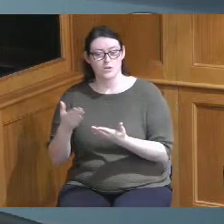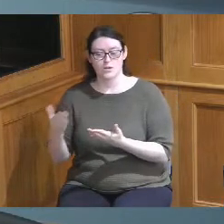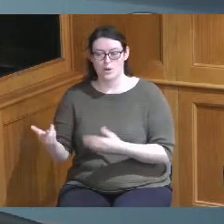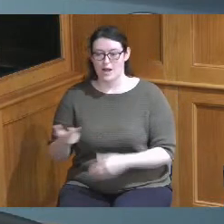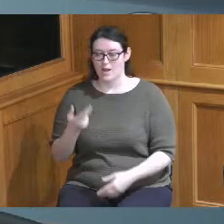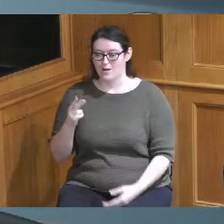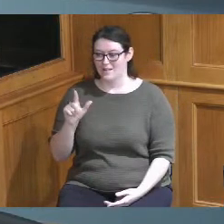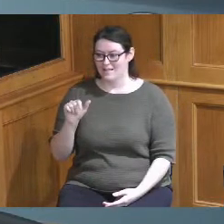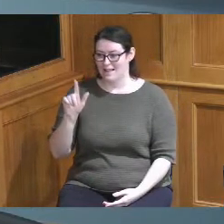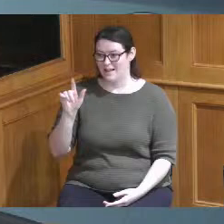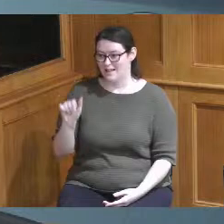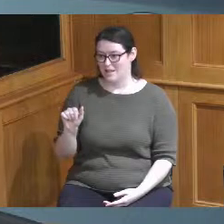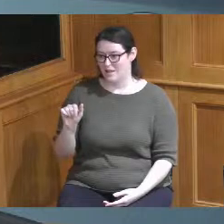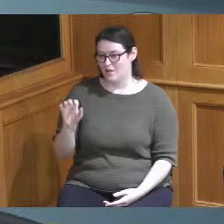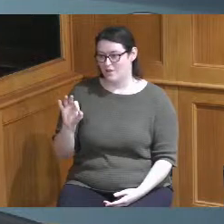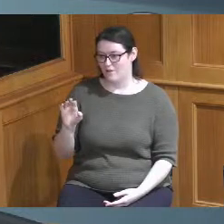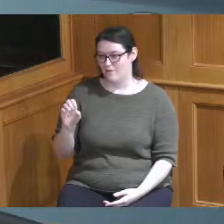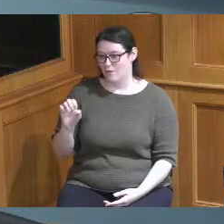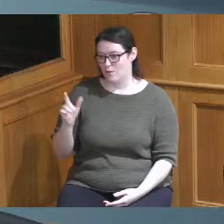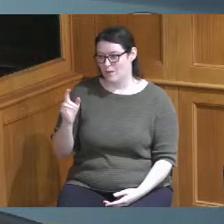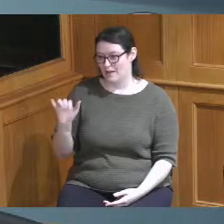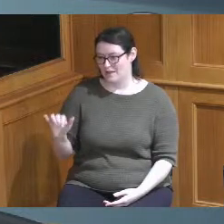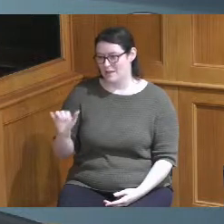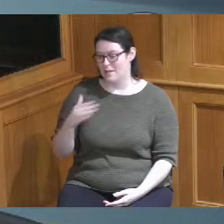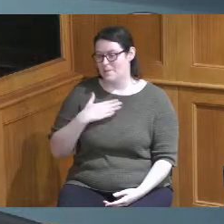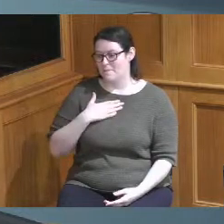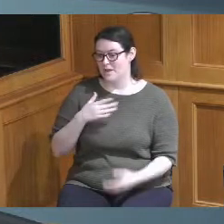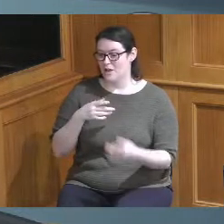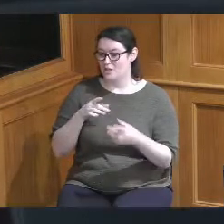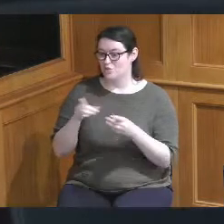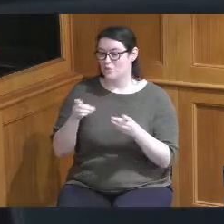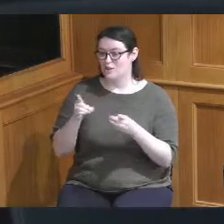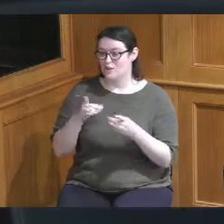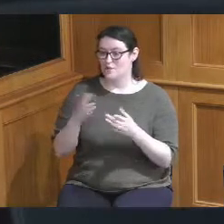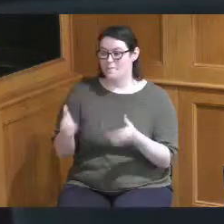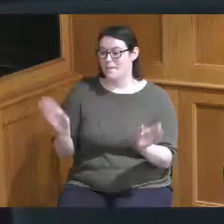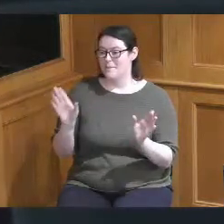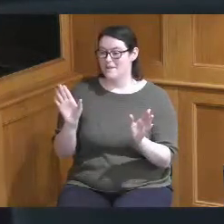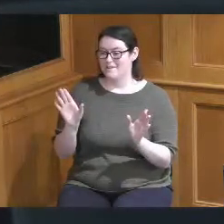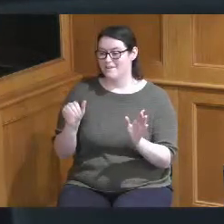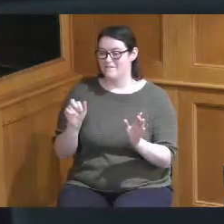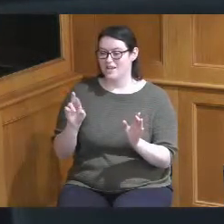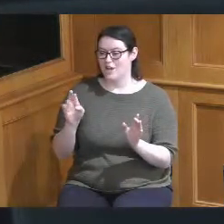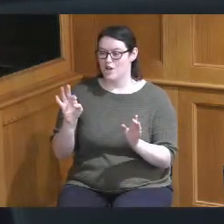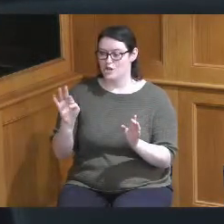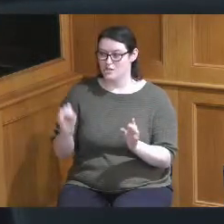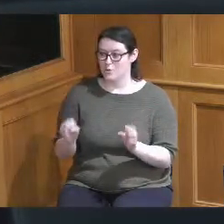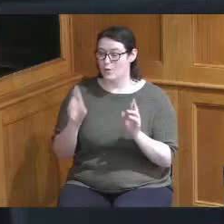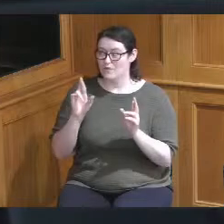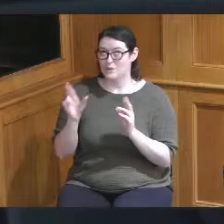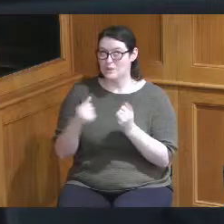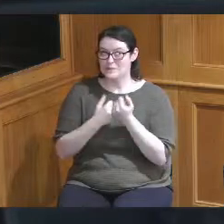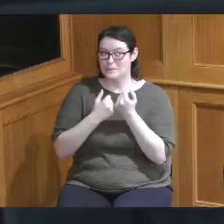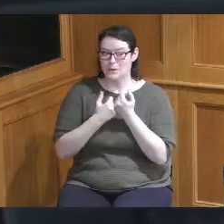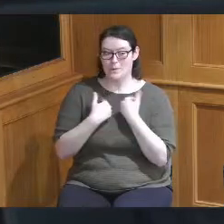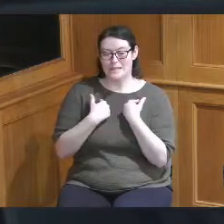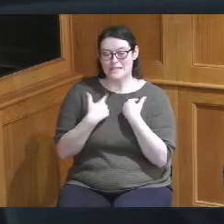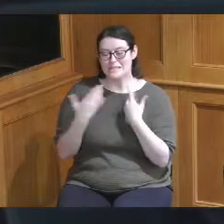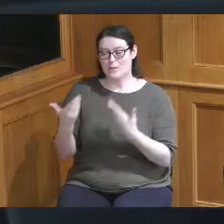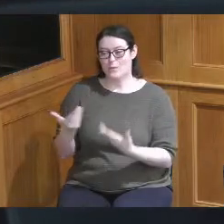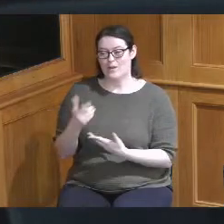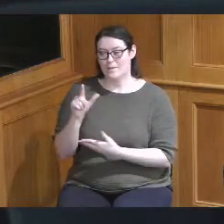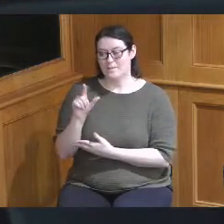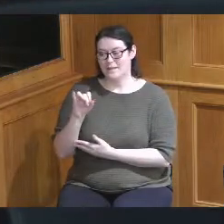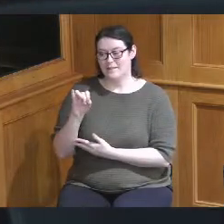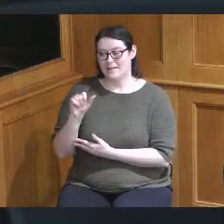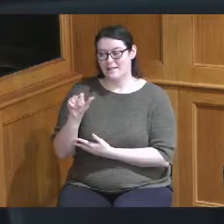Foley as my Director of Public Affairs. So I'm hopeful that everyone will be supportive. We welcome Lila